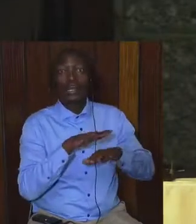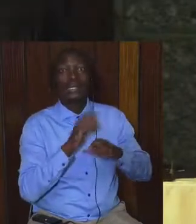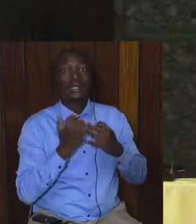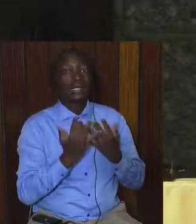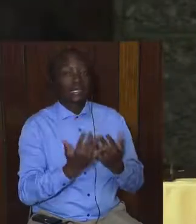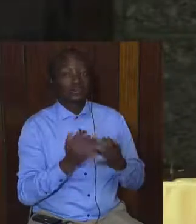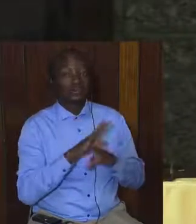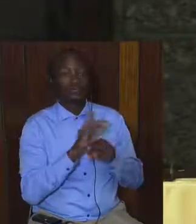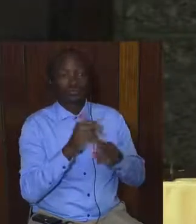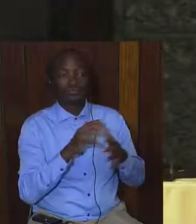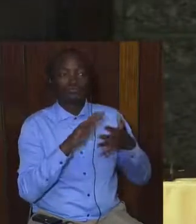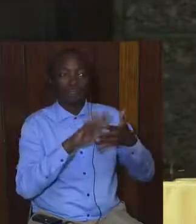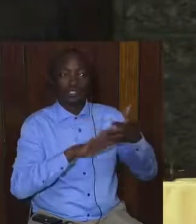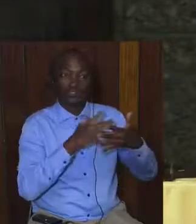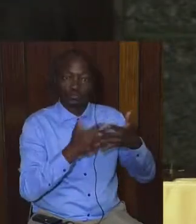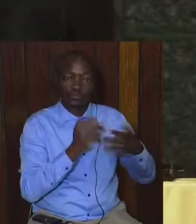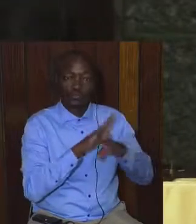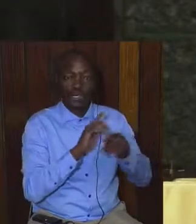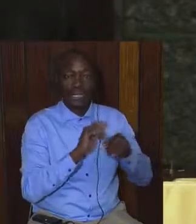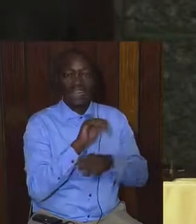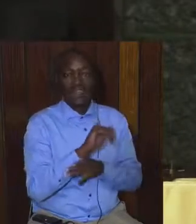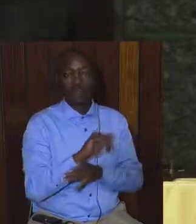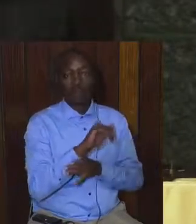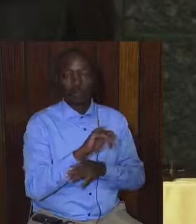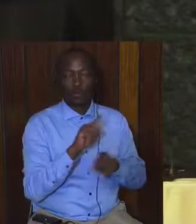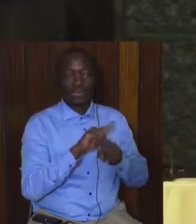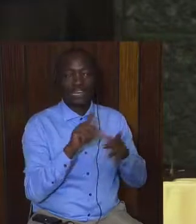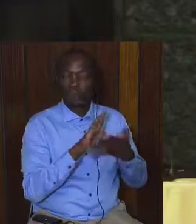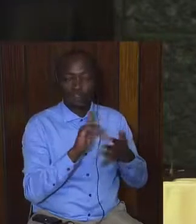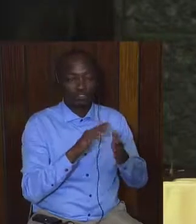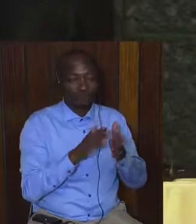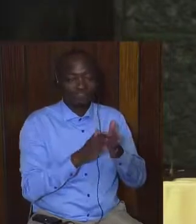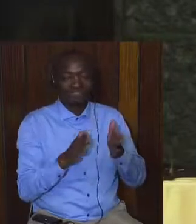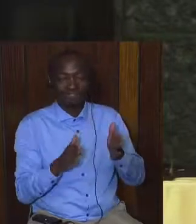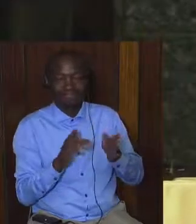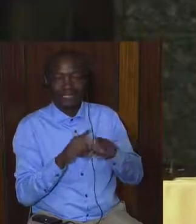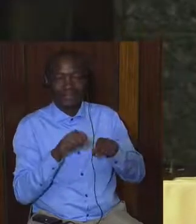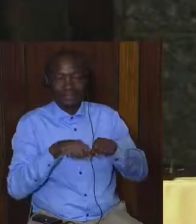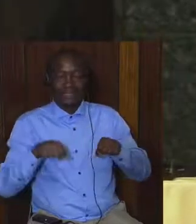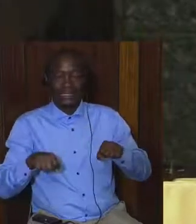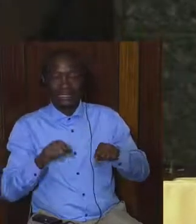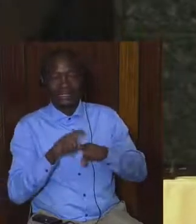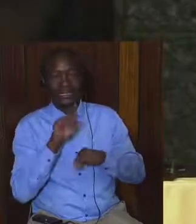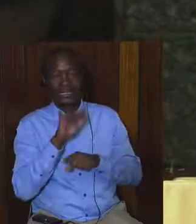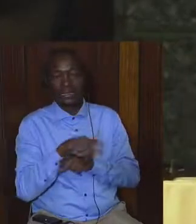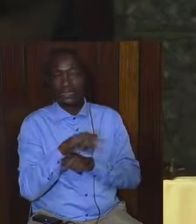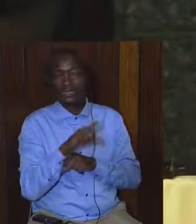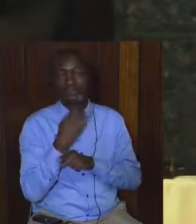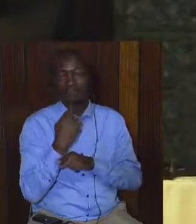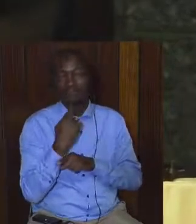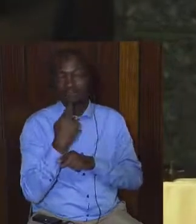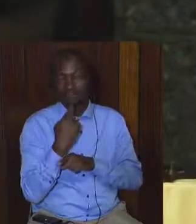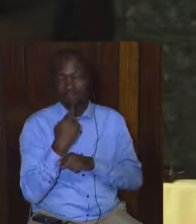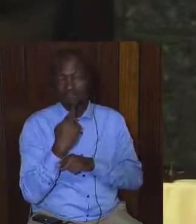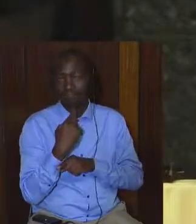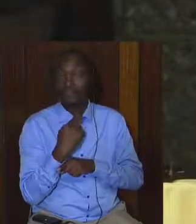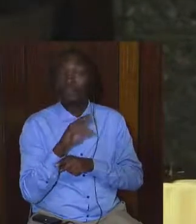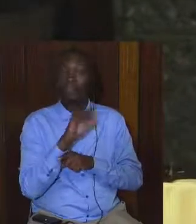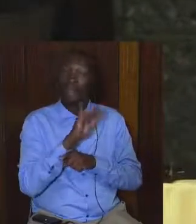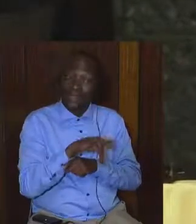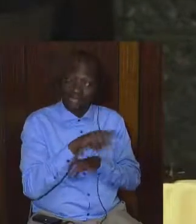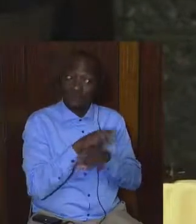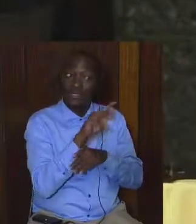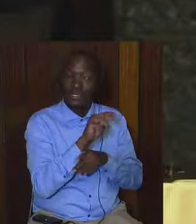slightly behind schedule, which is yellow, and whether the project is not on track, a very delayed, that is red. That will then